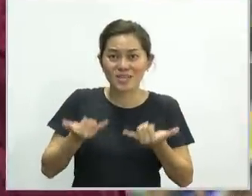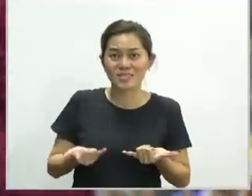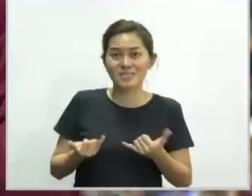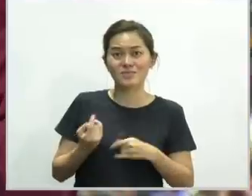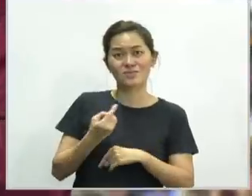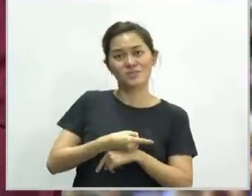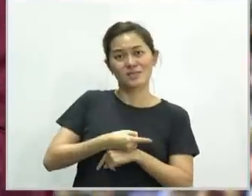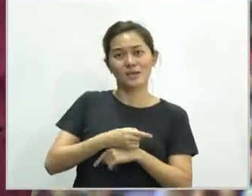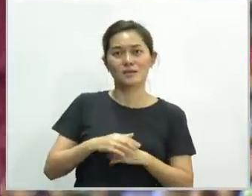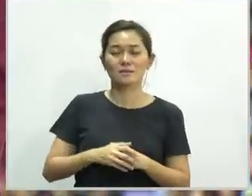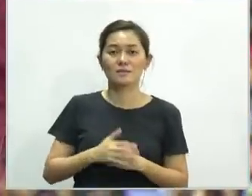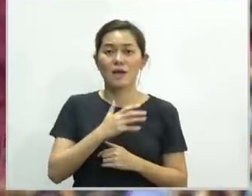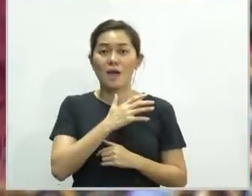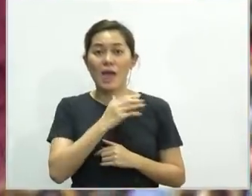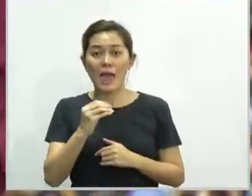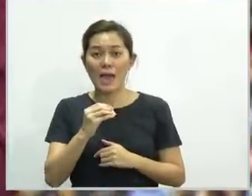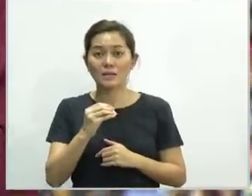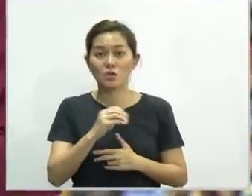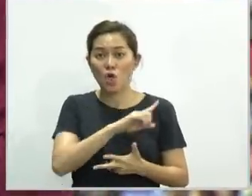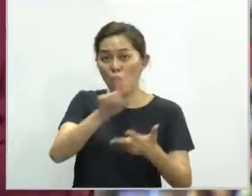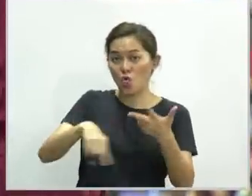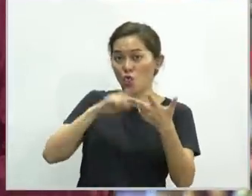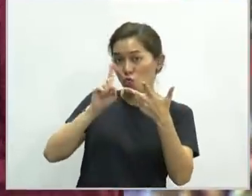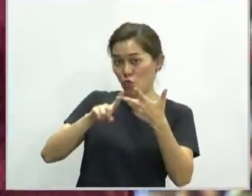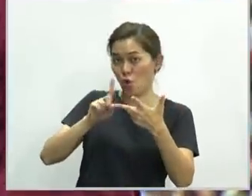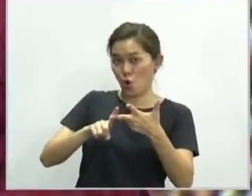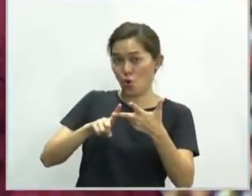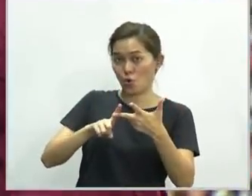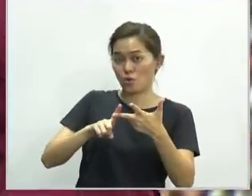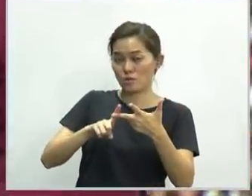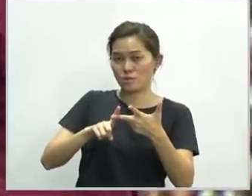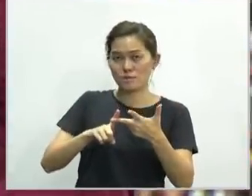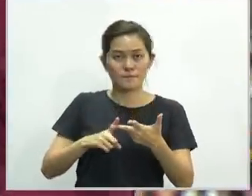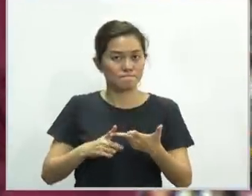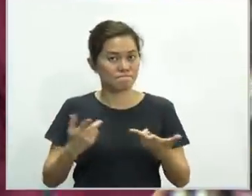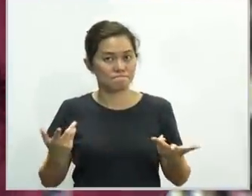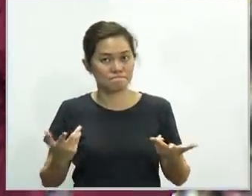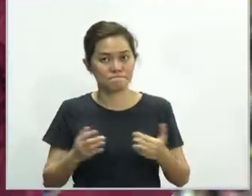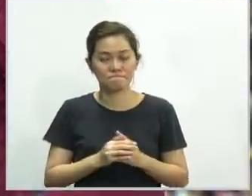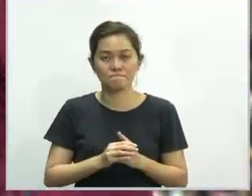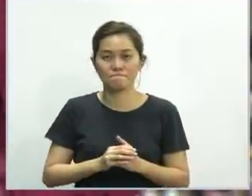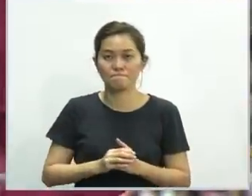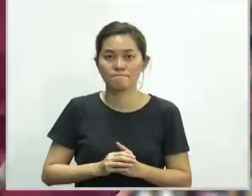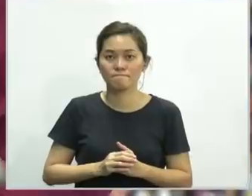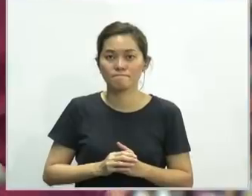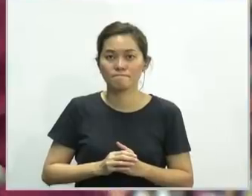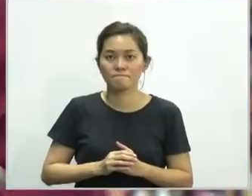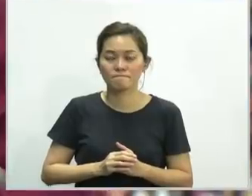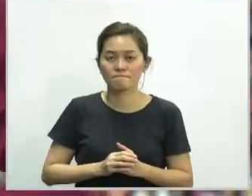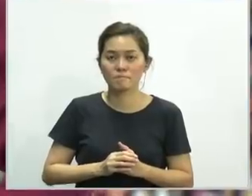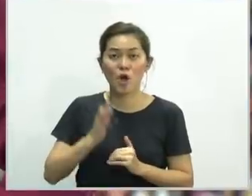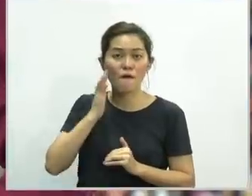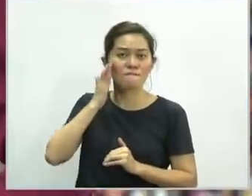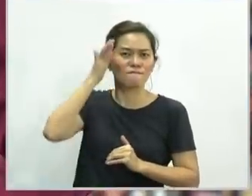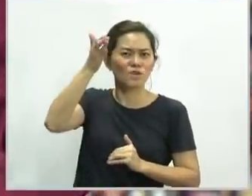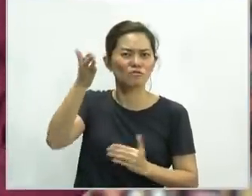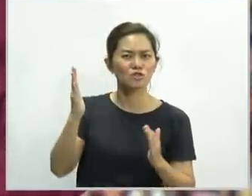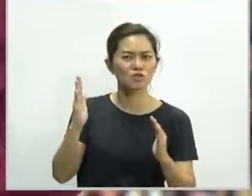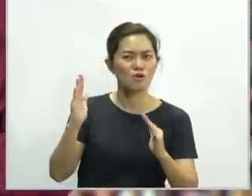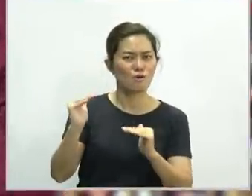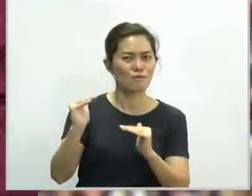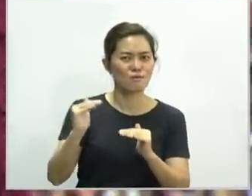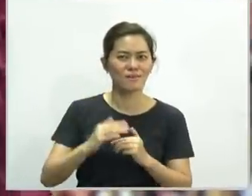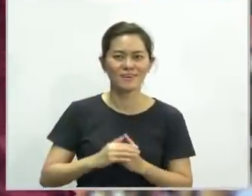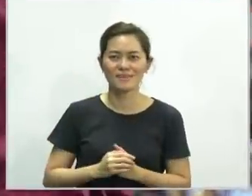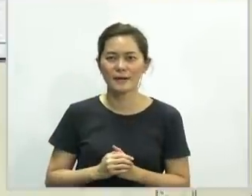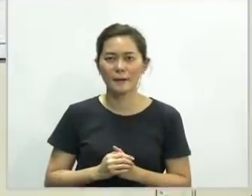today, and thirdly, a hope for the future.